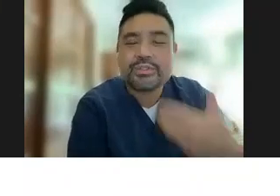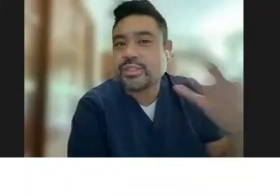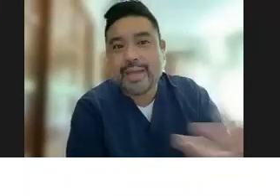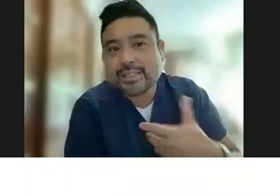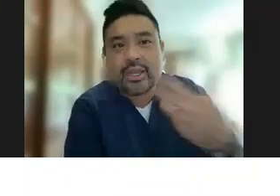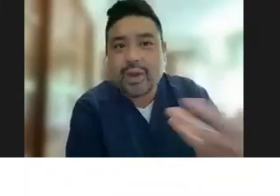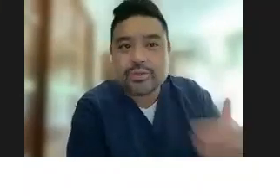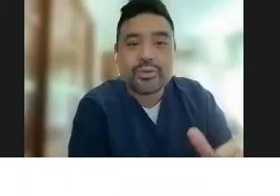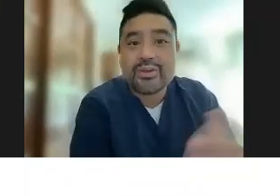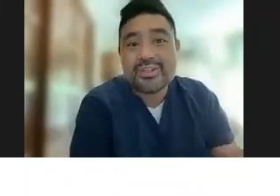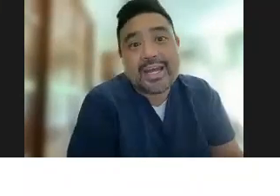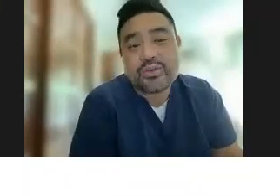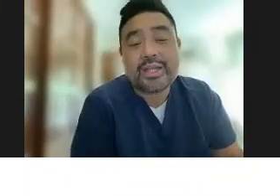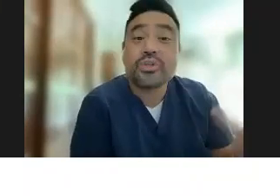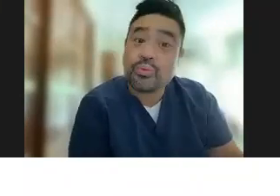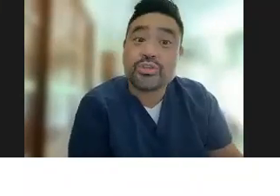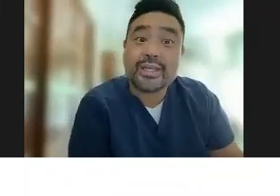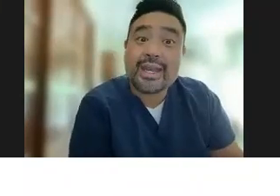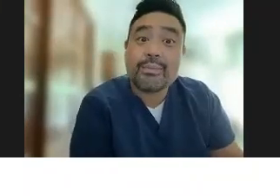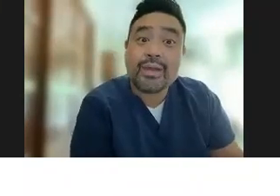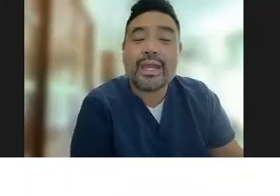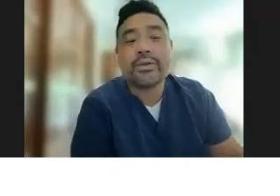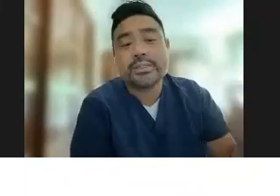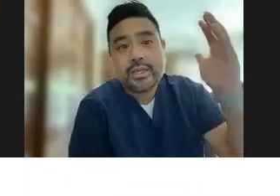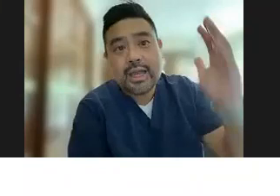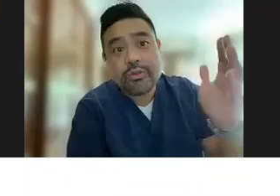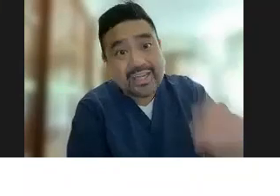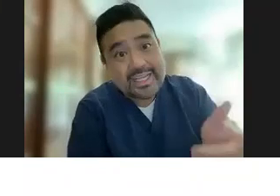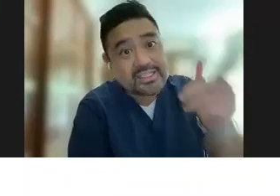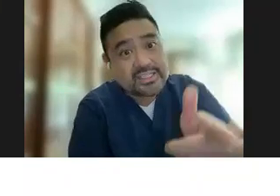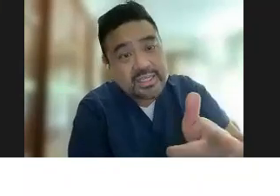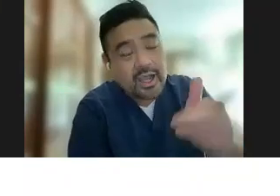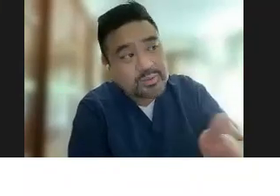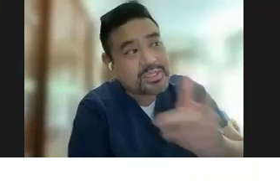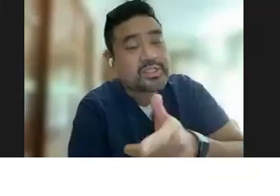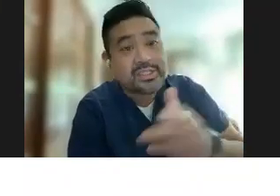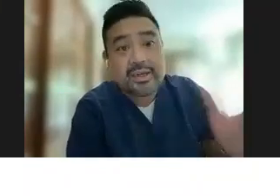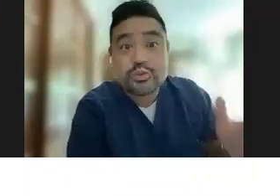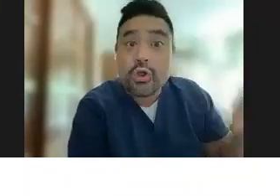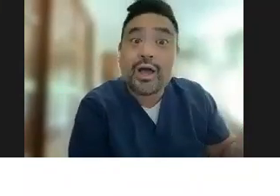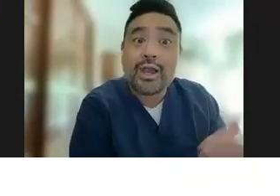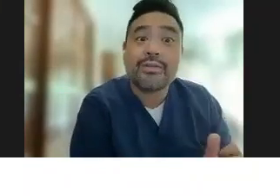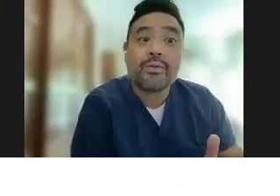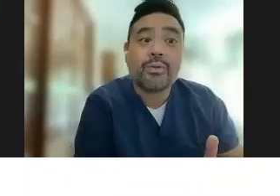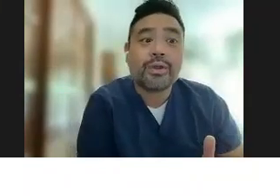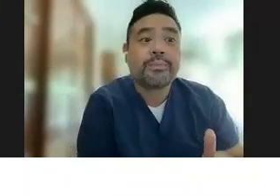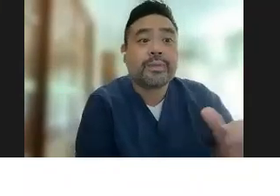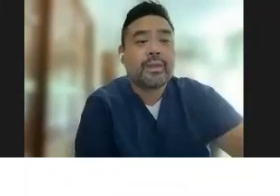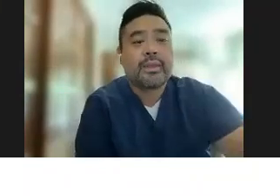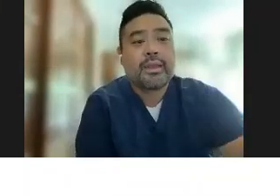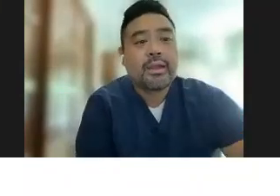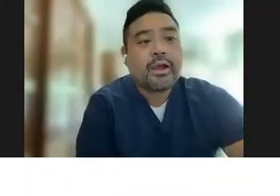there of such as masking and crowd control in there is not as great. So you're seeing that happen right now, is how their cases, hospitalizations, and deaths are all higher than they were in